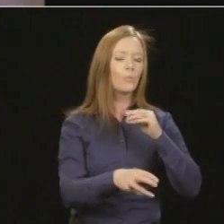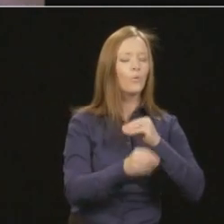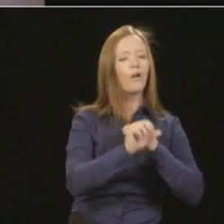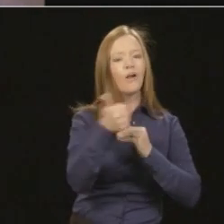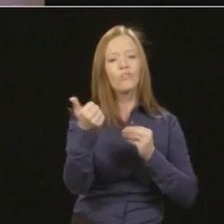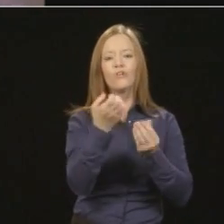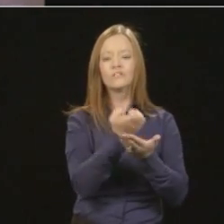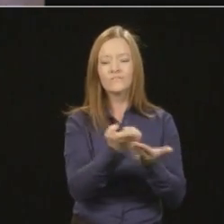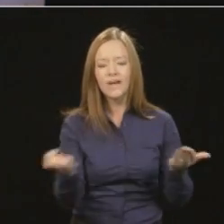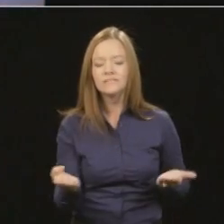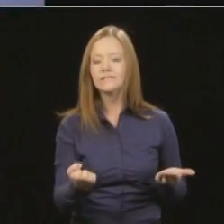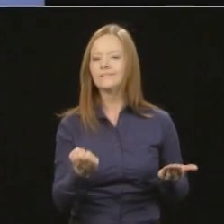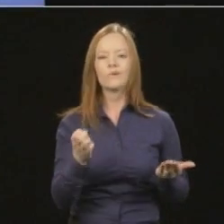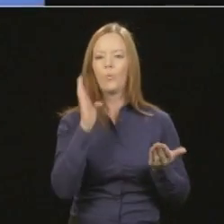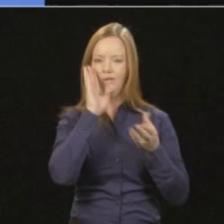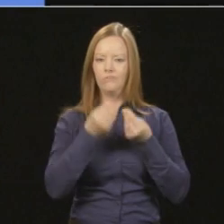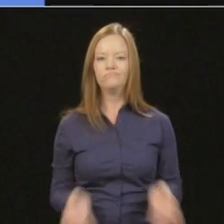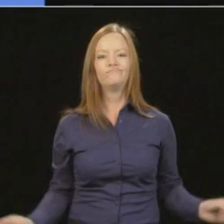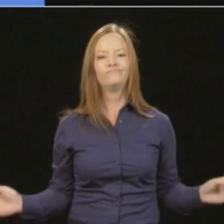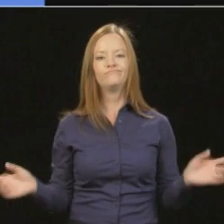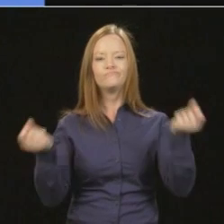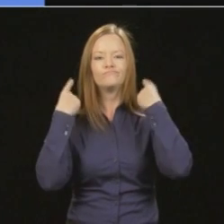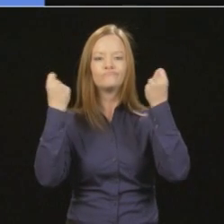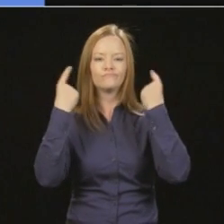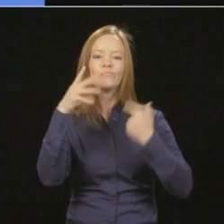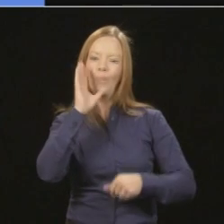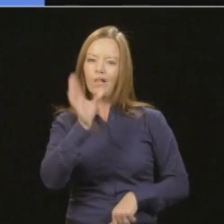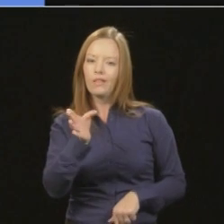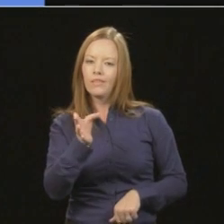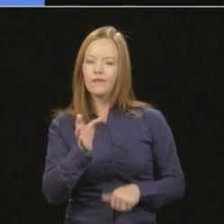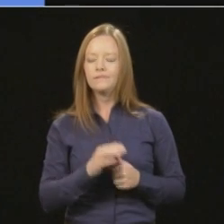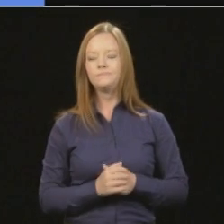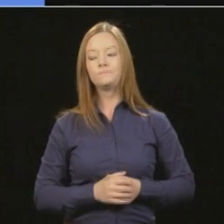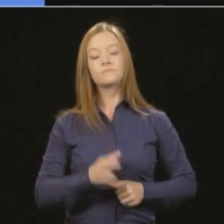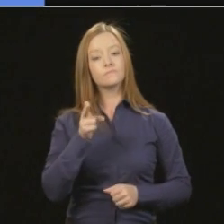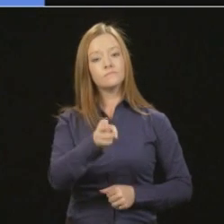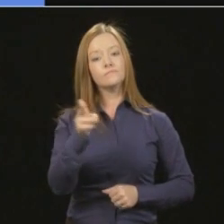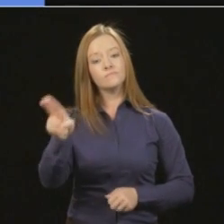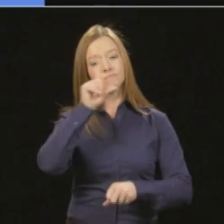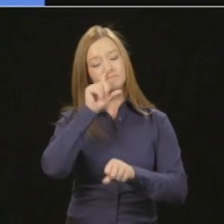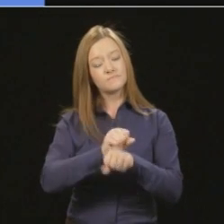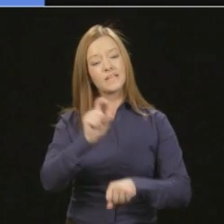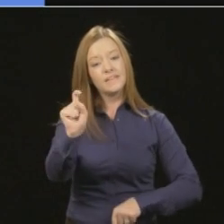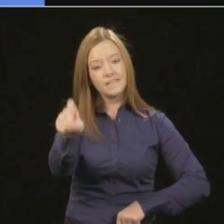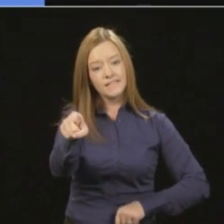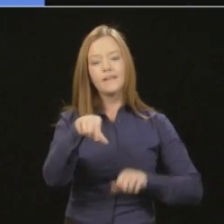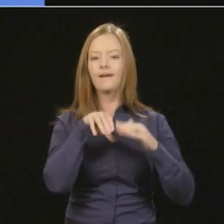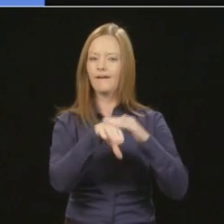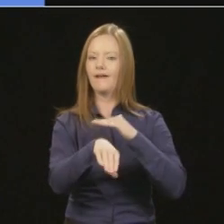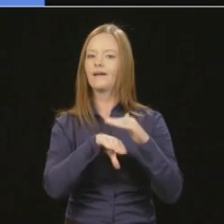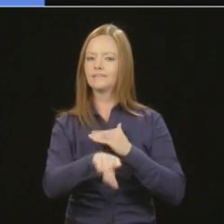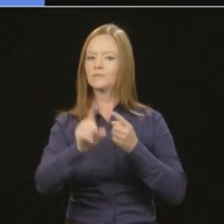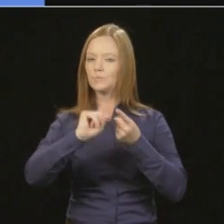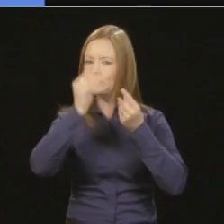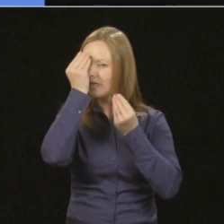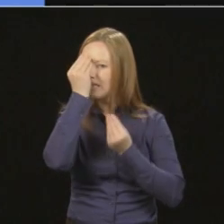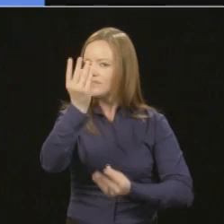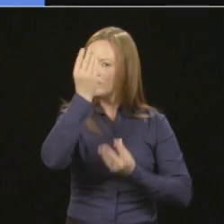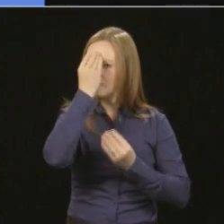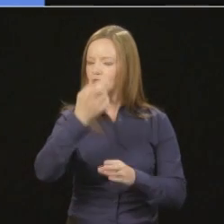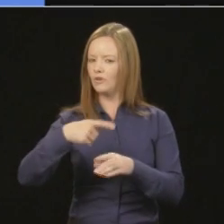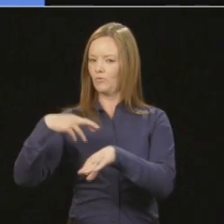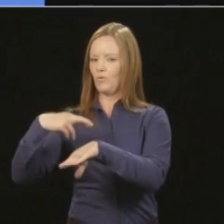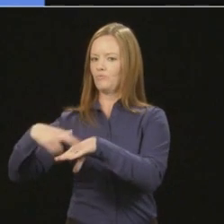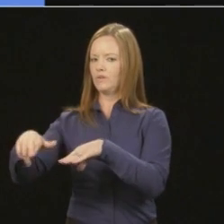you're going to be left in the dark. What hard of hearing people really need is access to information and